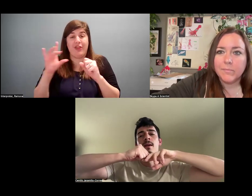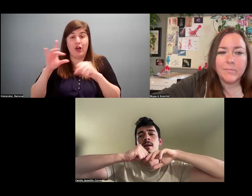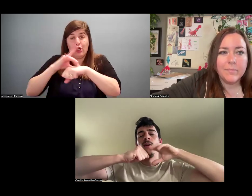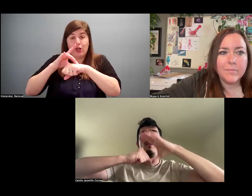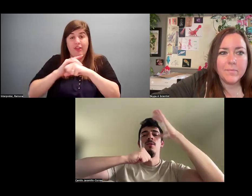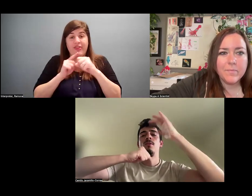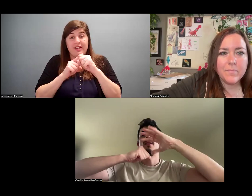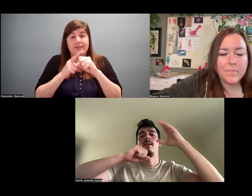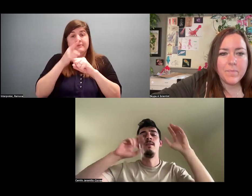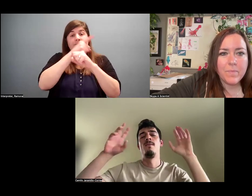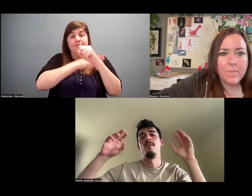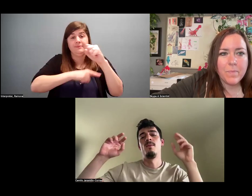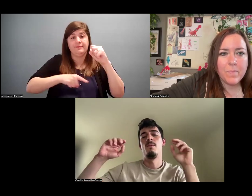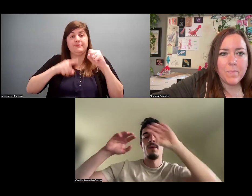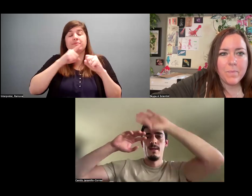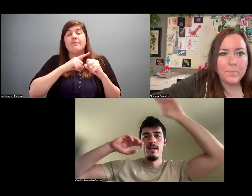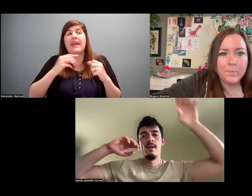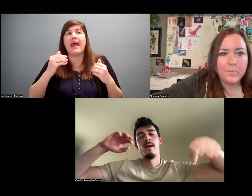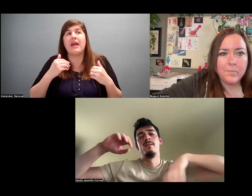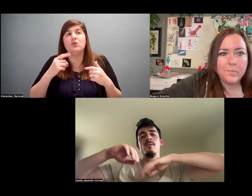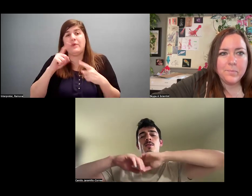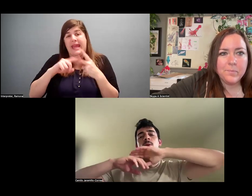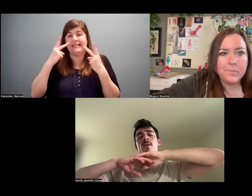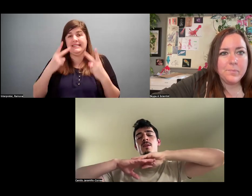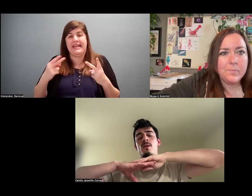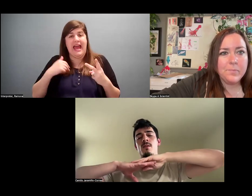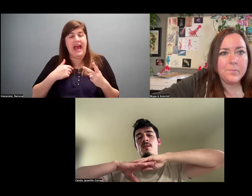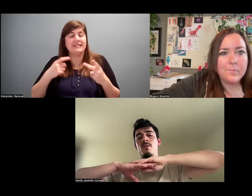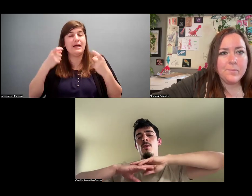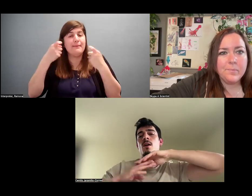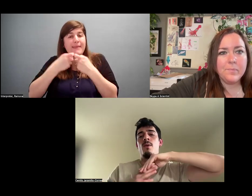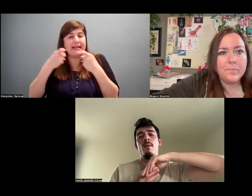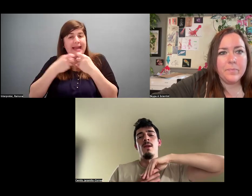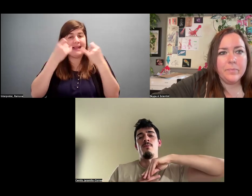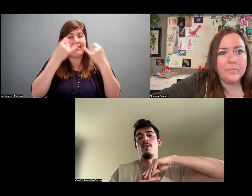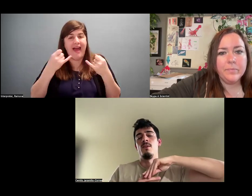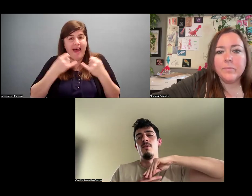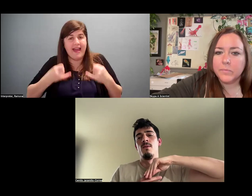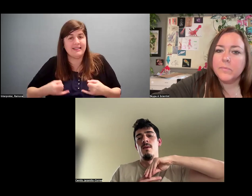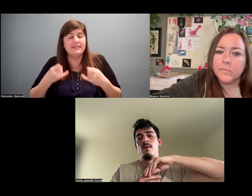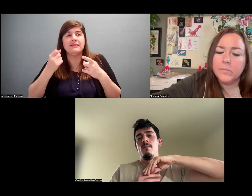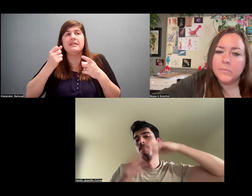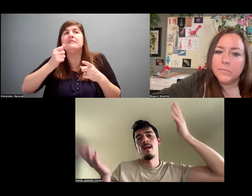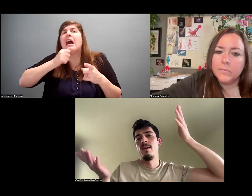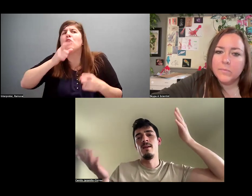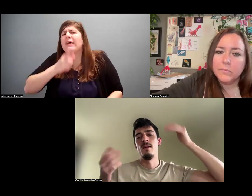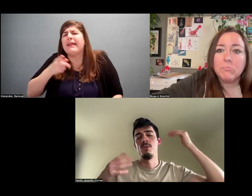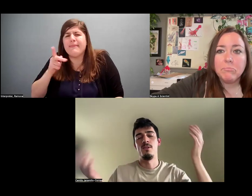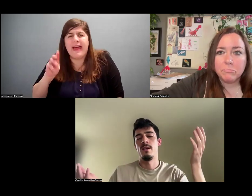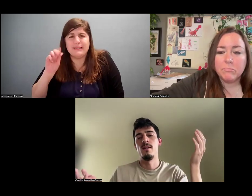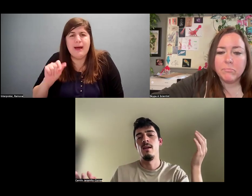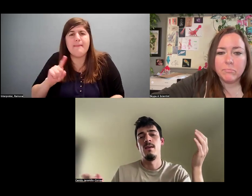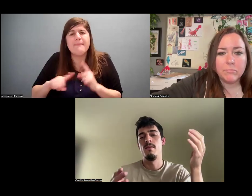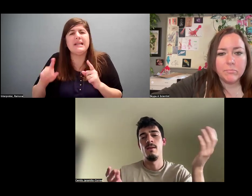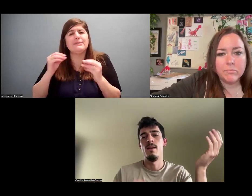that. And so there's like invisible magnetic lines surrounding the Earth. So they're not really plasma, they're magnetic lines, which